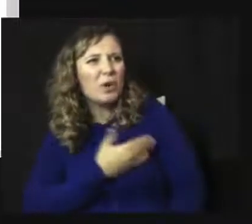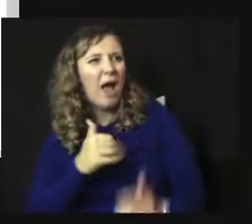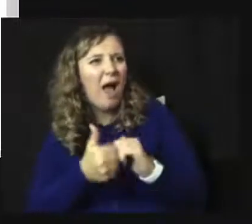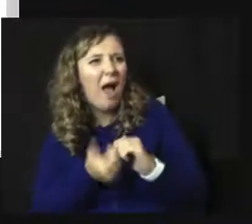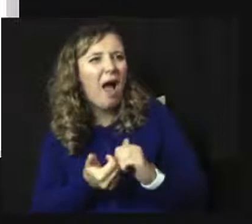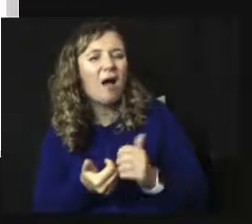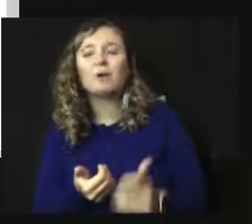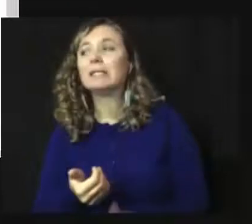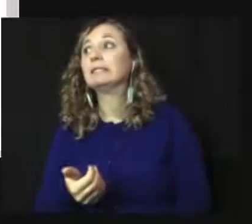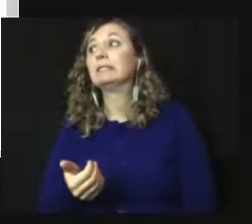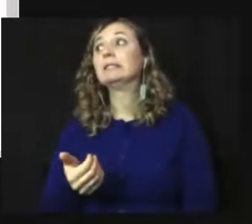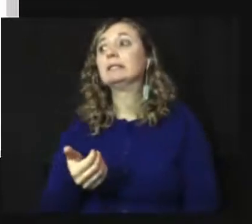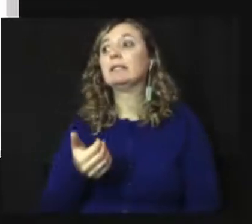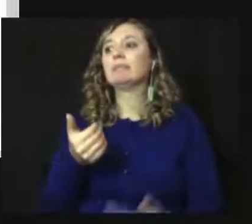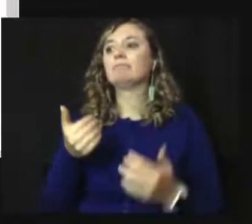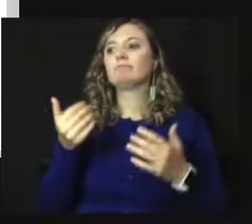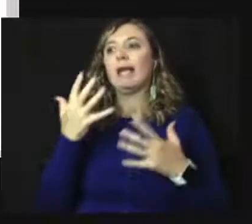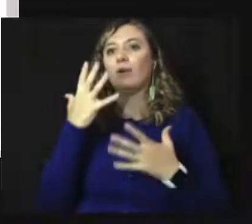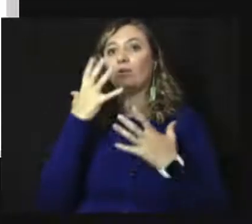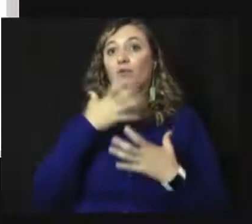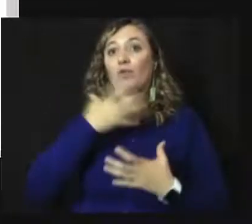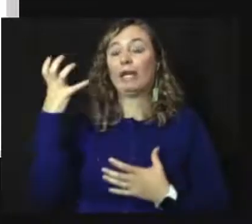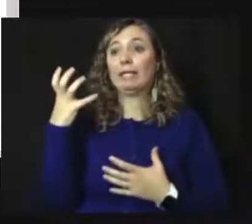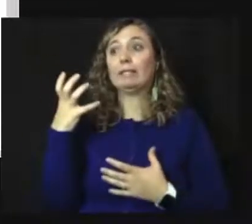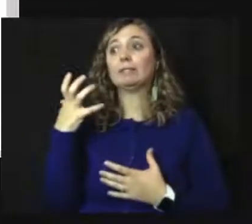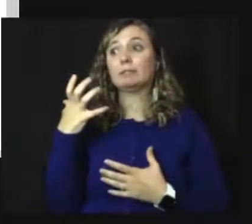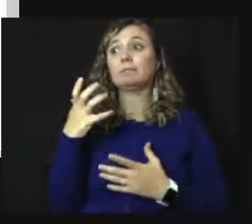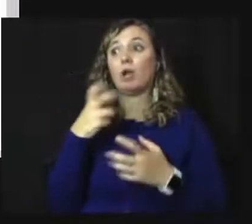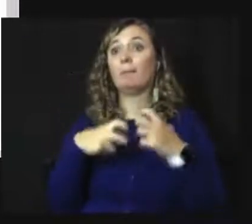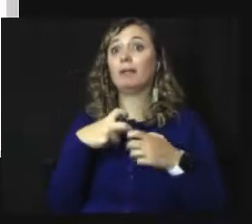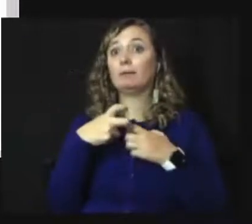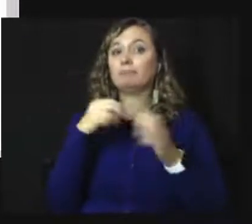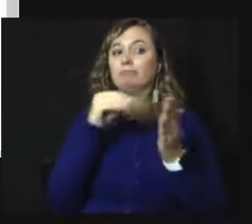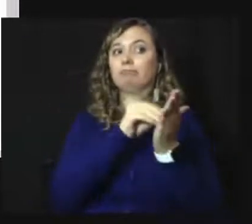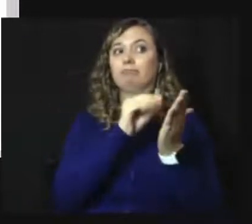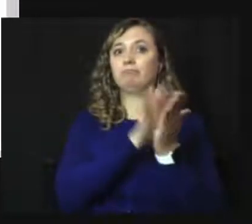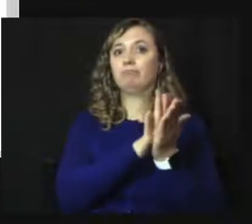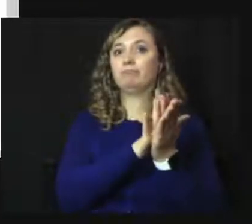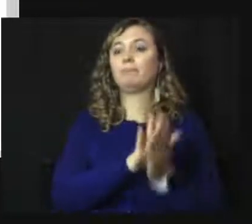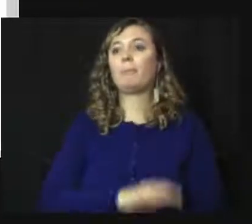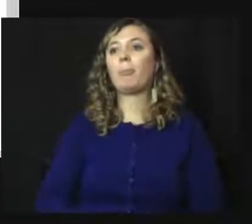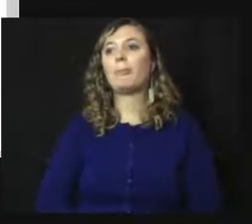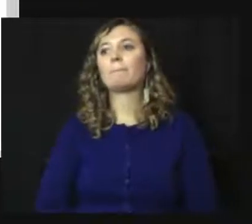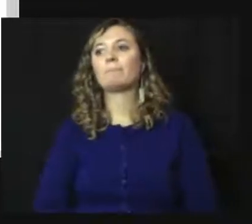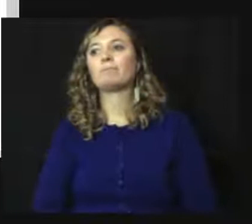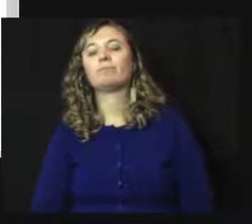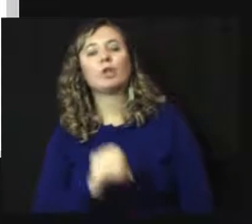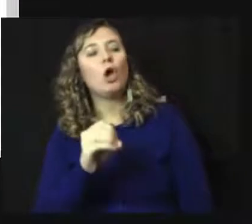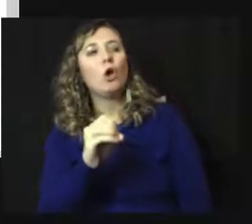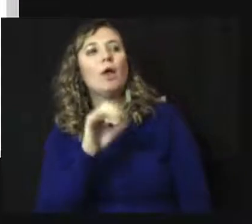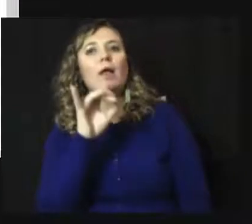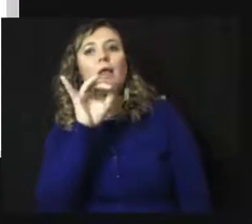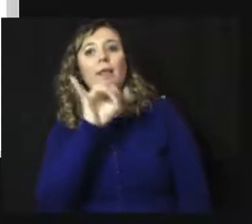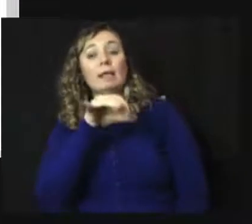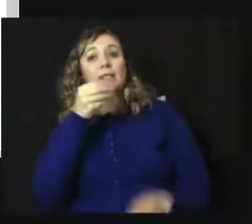Okay, so this clip ends with she basically says, can you please not be yourself and try to be empathetic and try